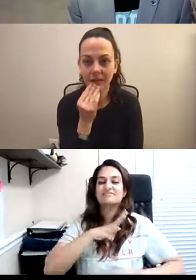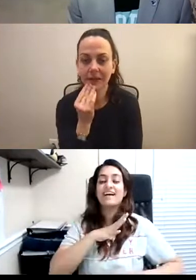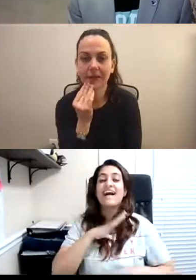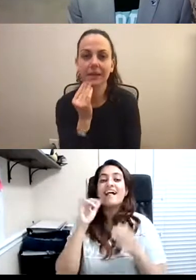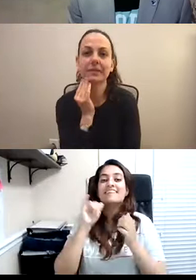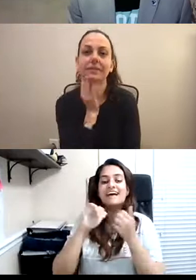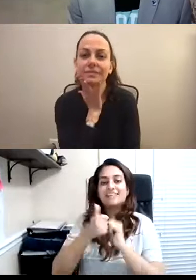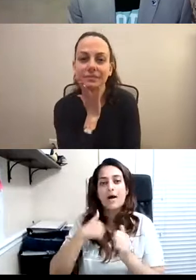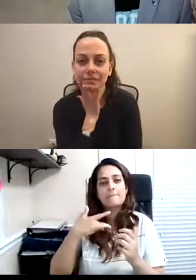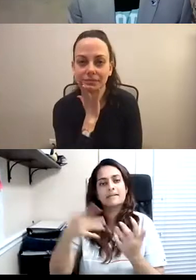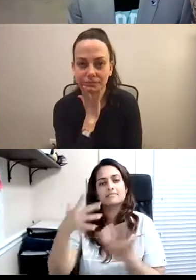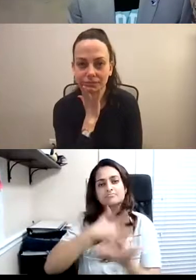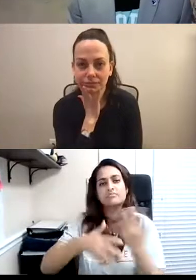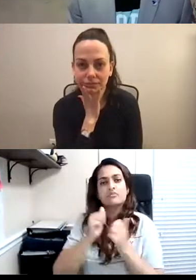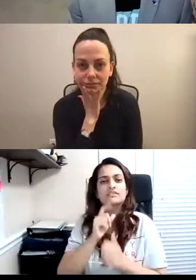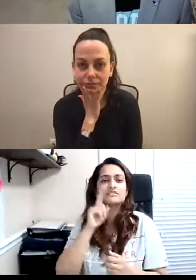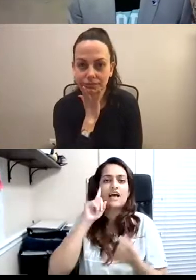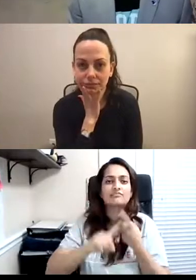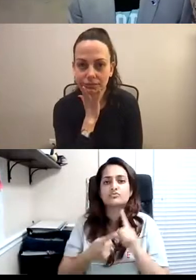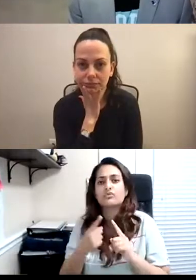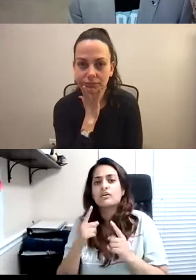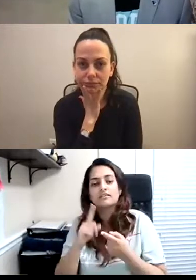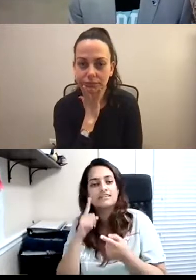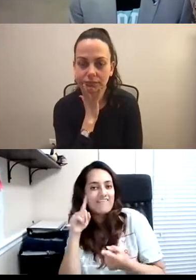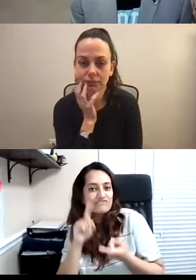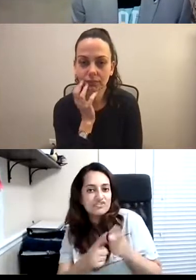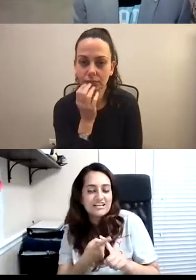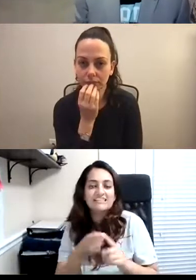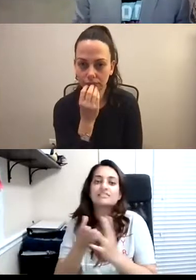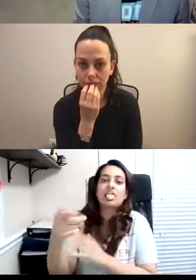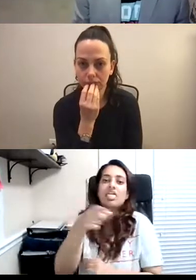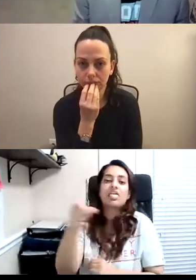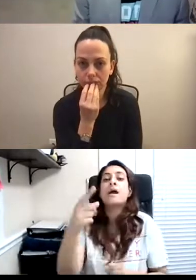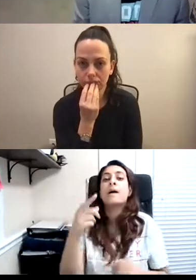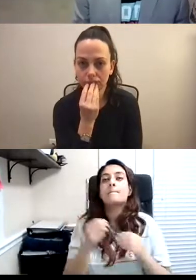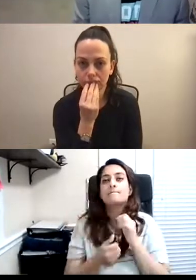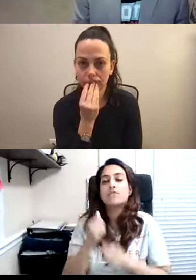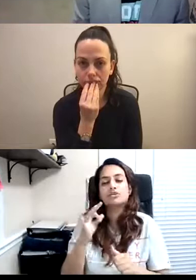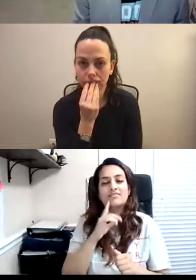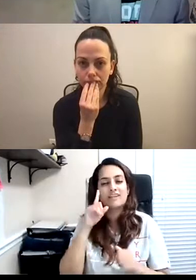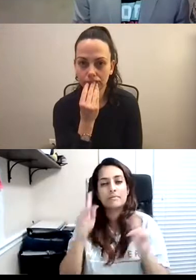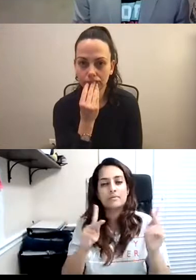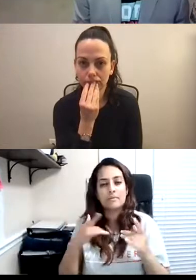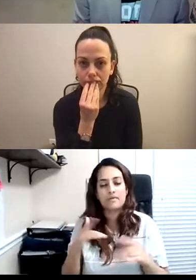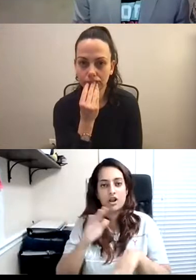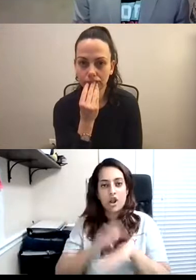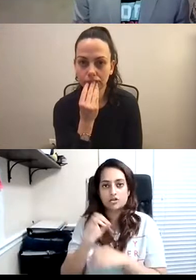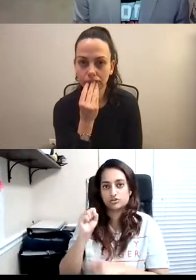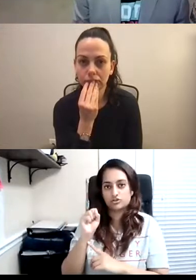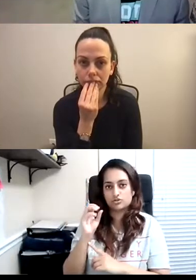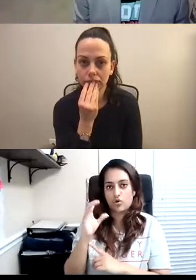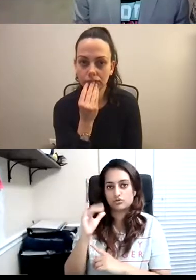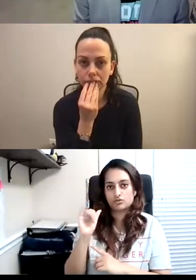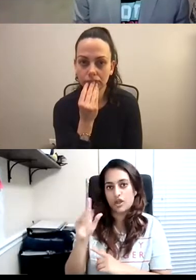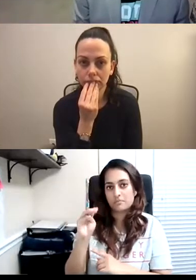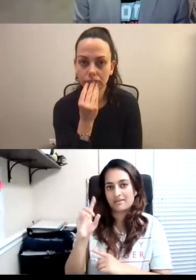Yes, I tried before I met my husband. Yes. I was meeting with deaf people, friends, but most